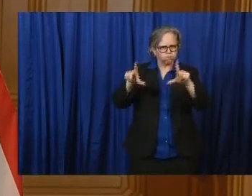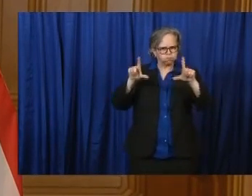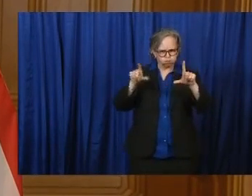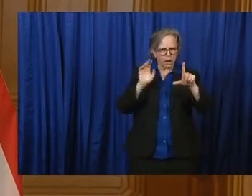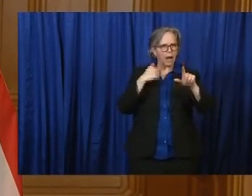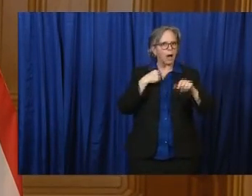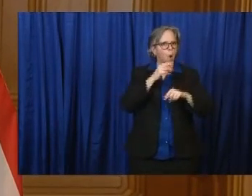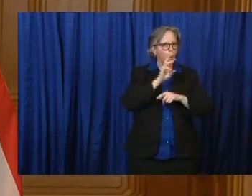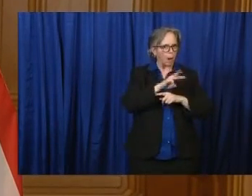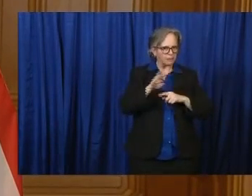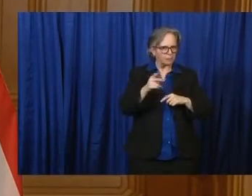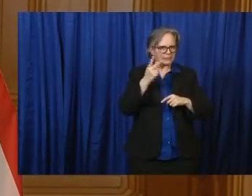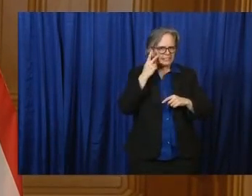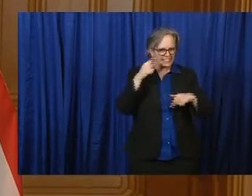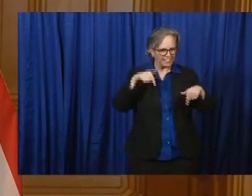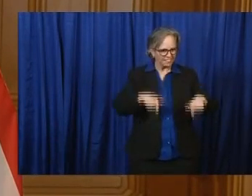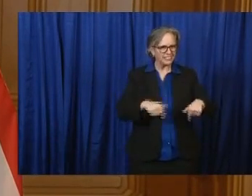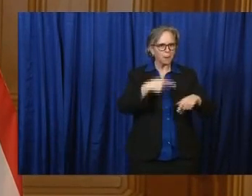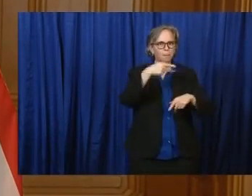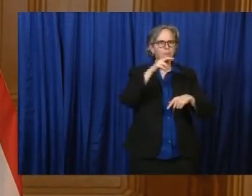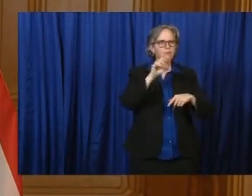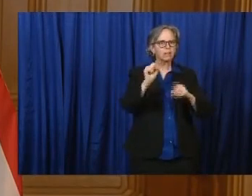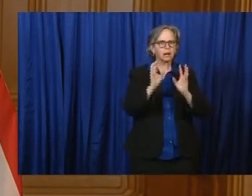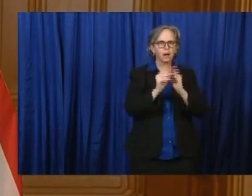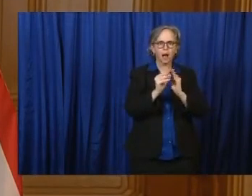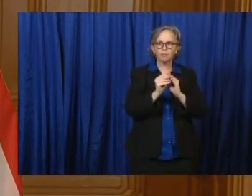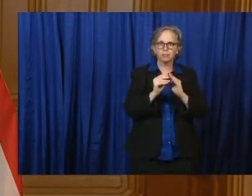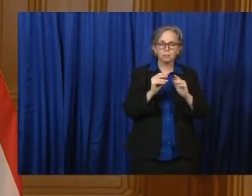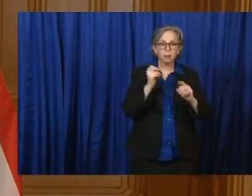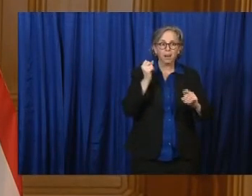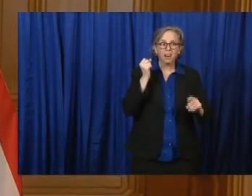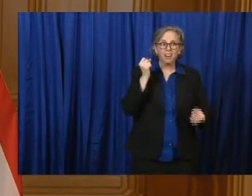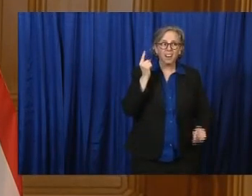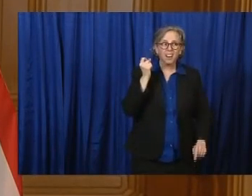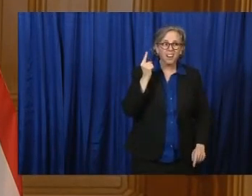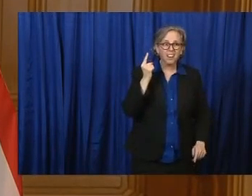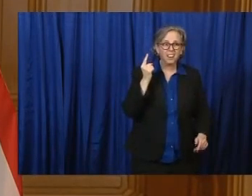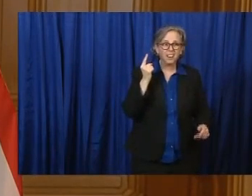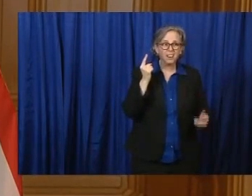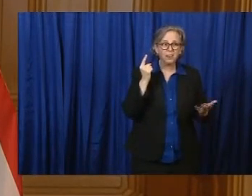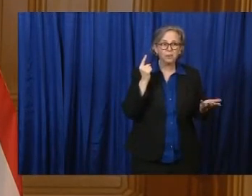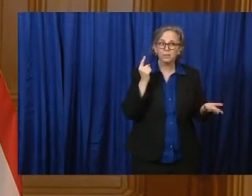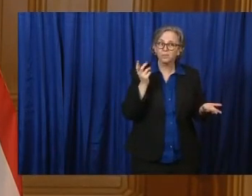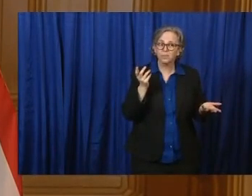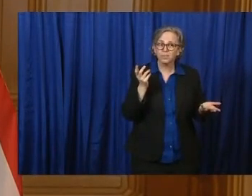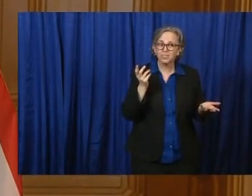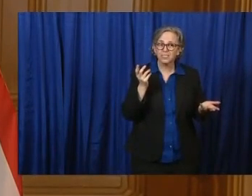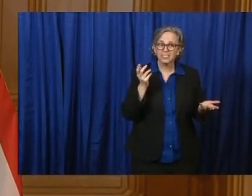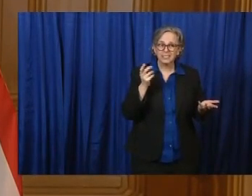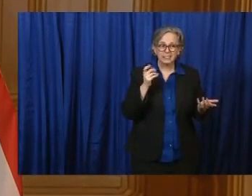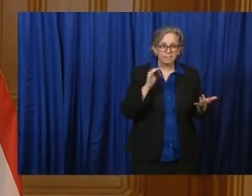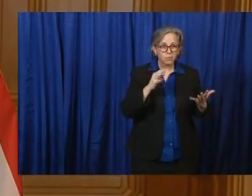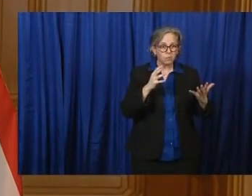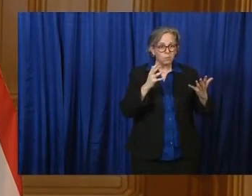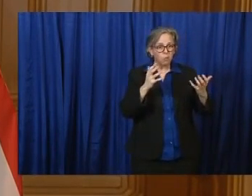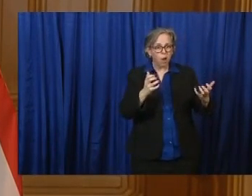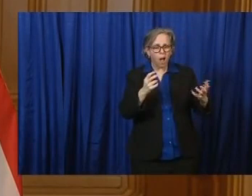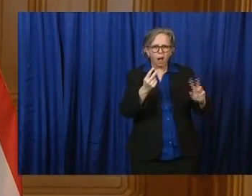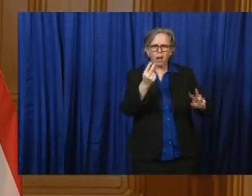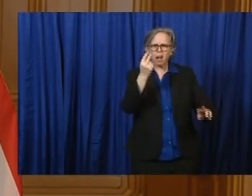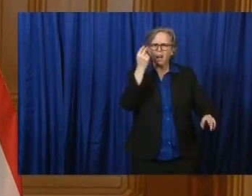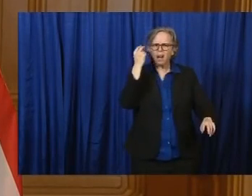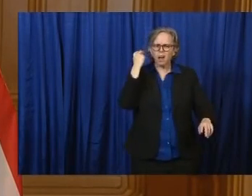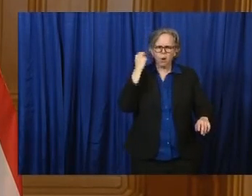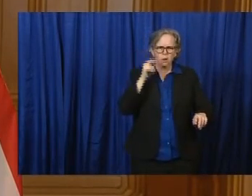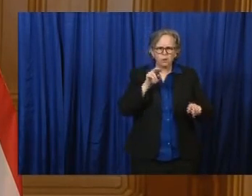conferences. But the point is not that you have to go watch them again, or you want to watch them again, but you can